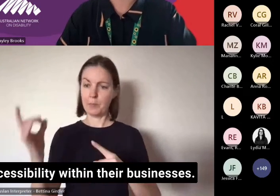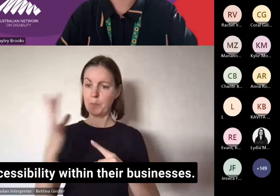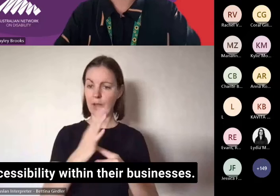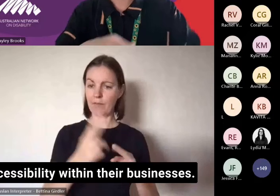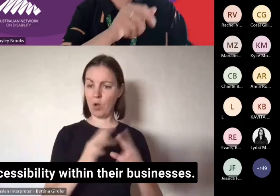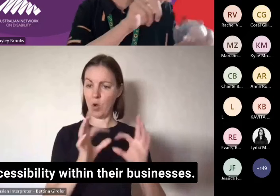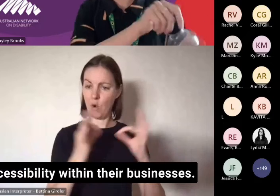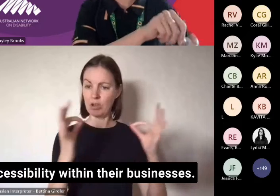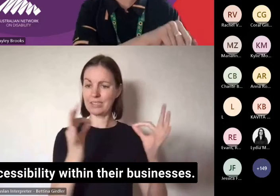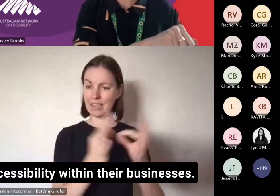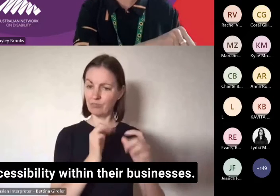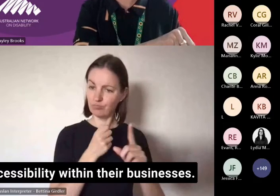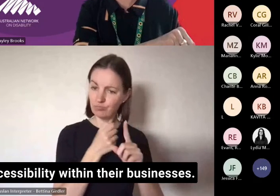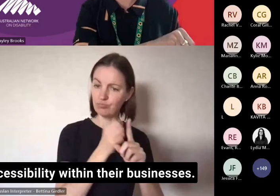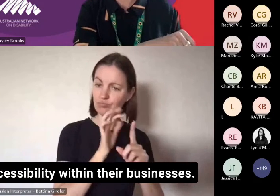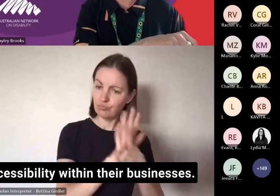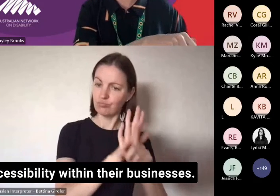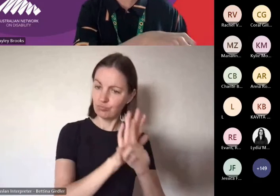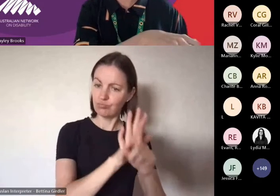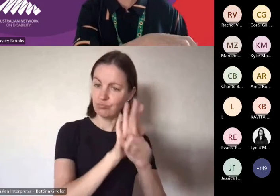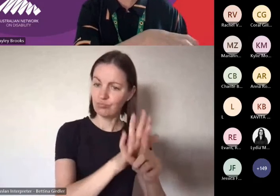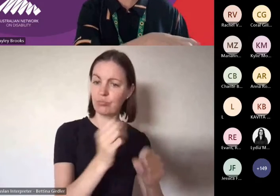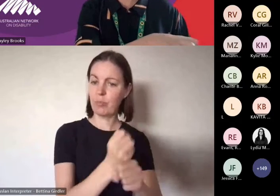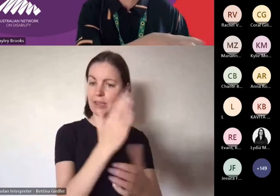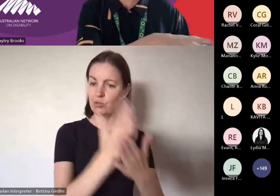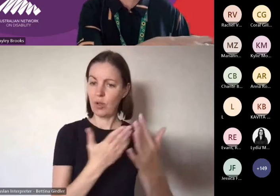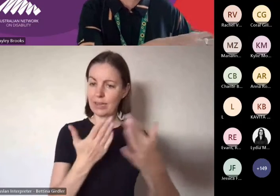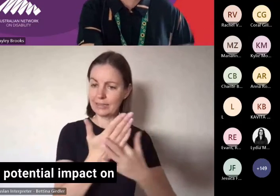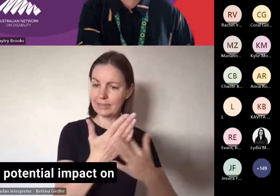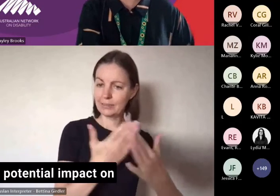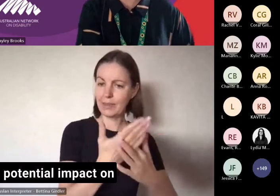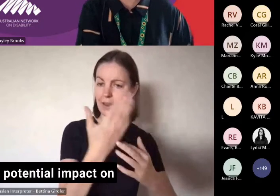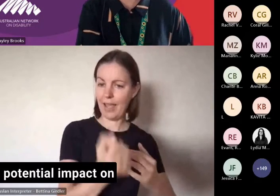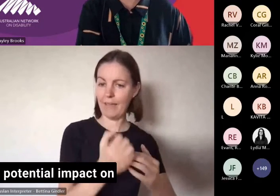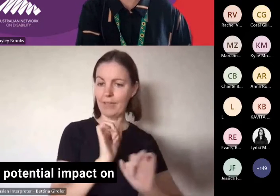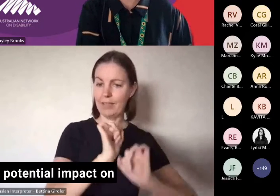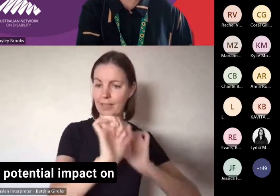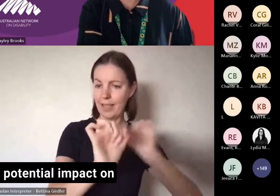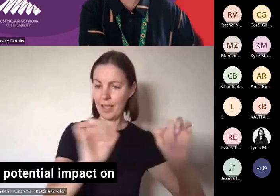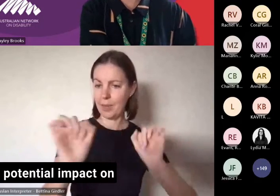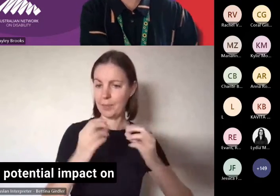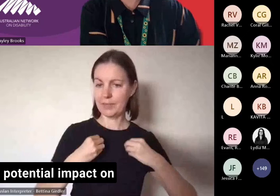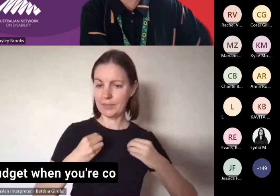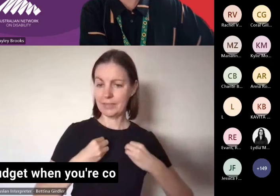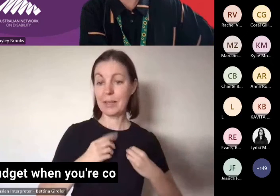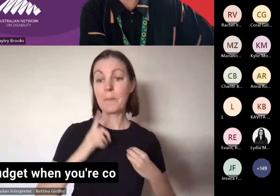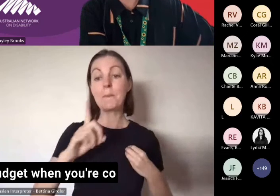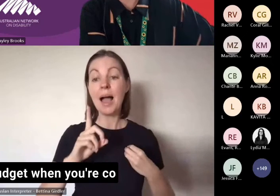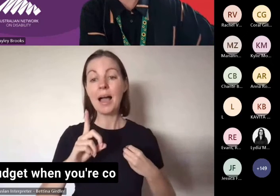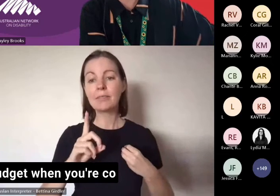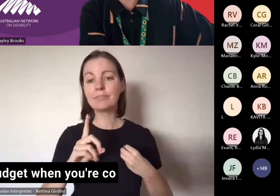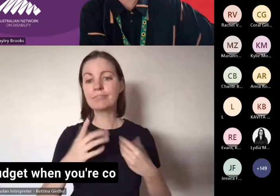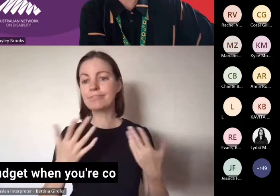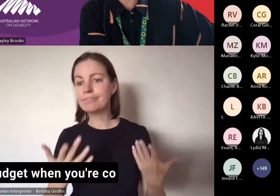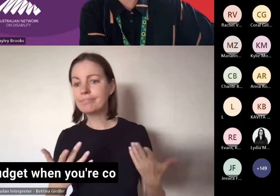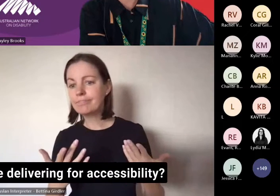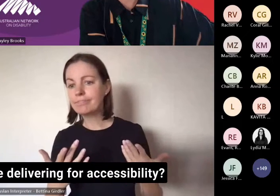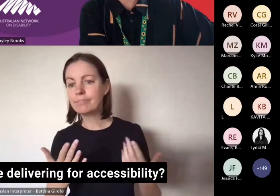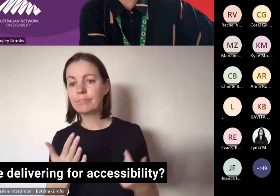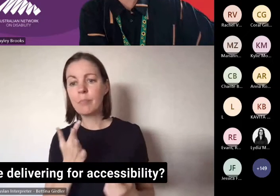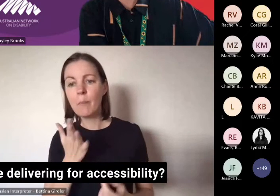to drive accessibility within their businesses. What is the potential impact on a project budget when